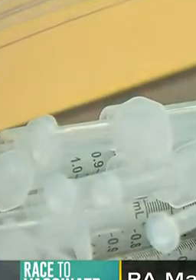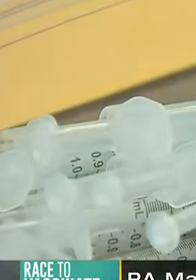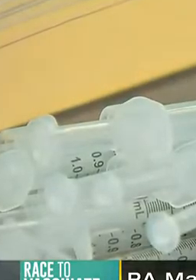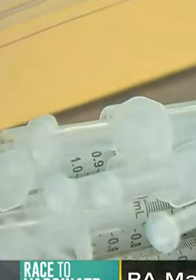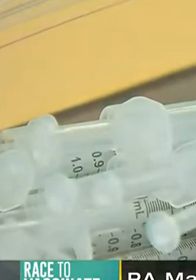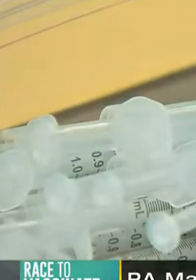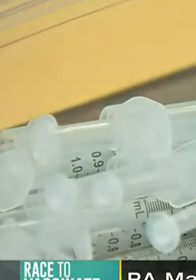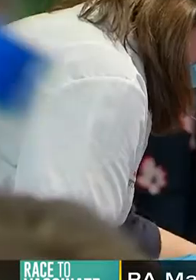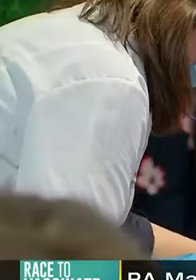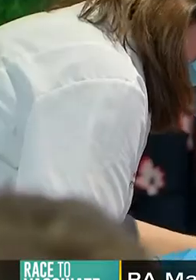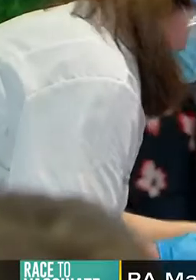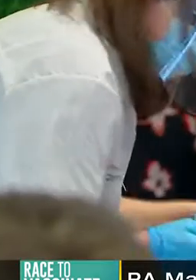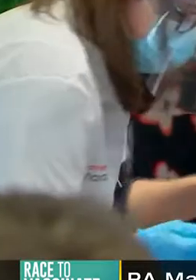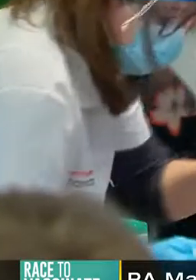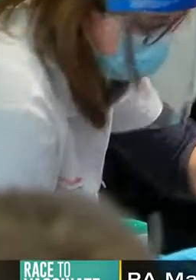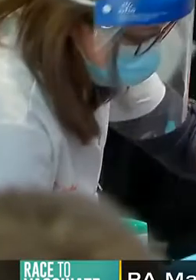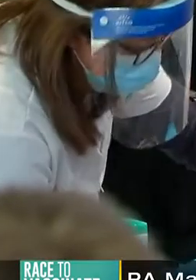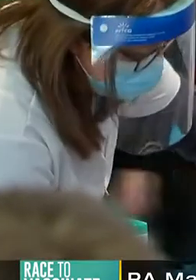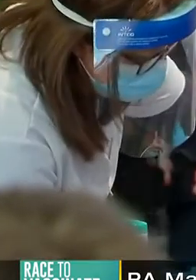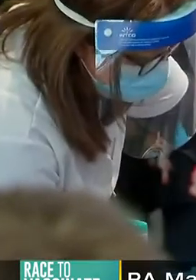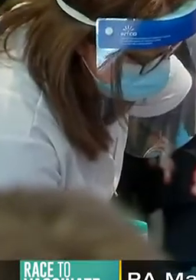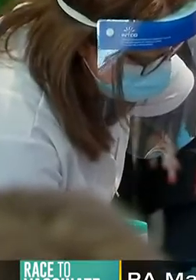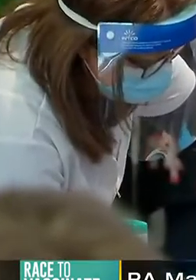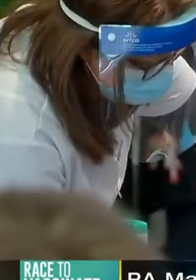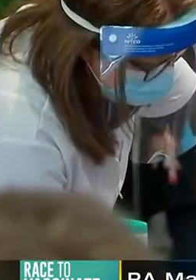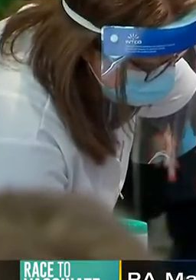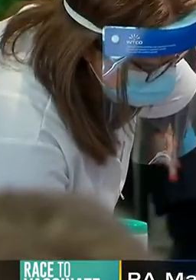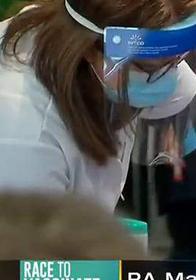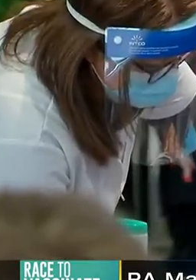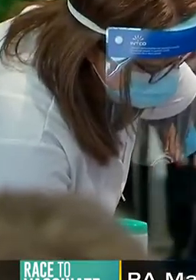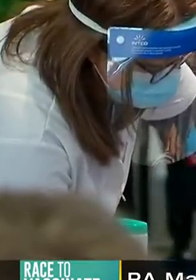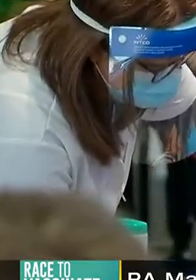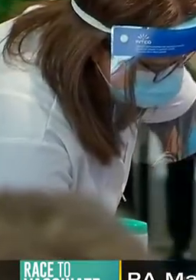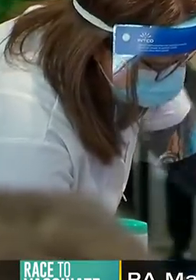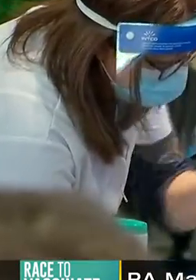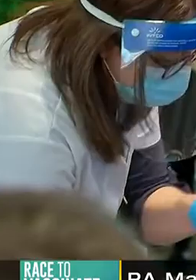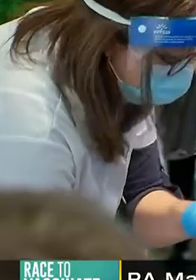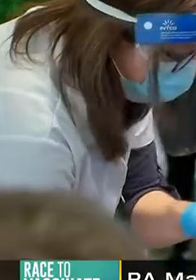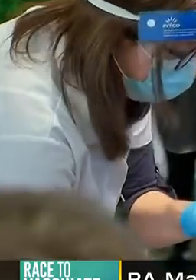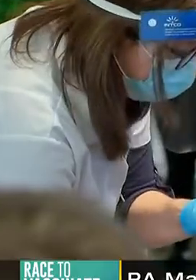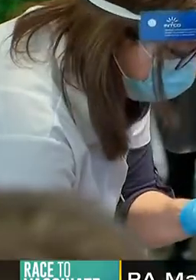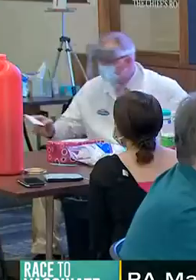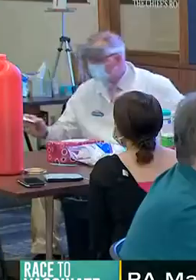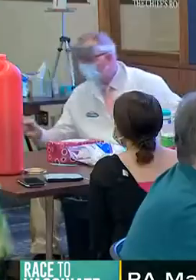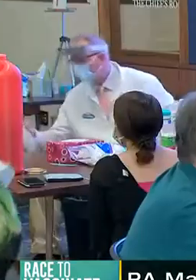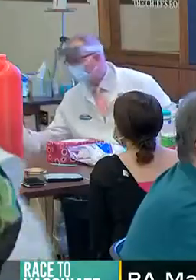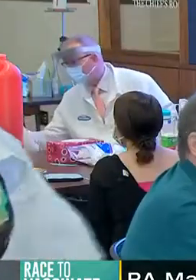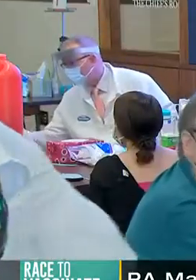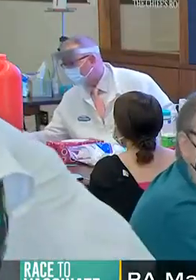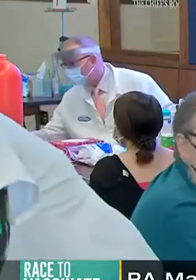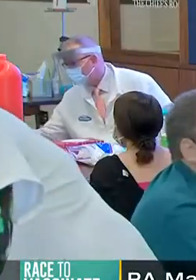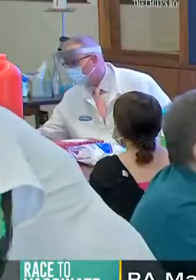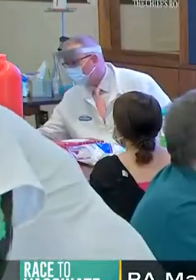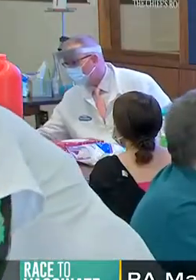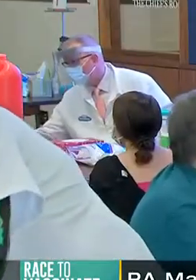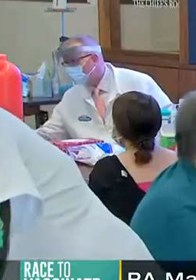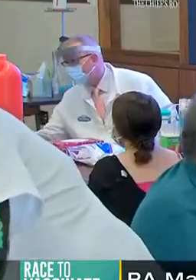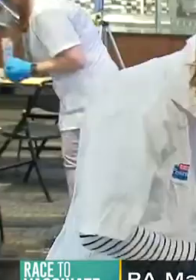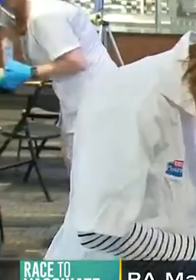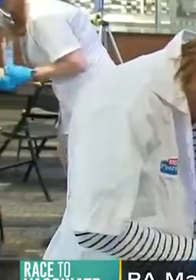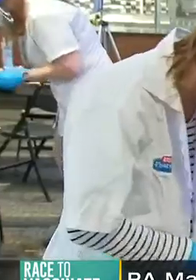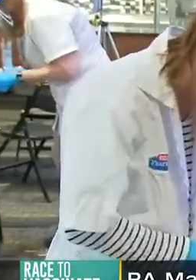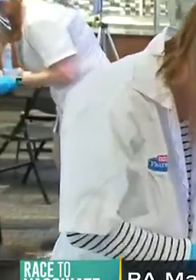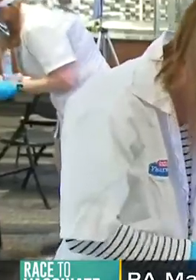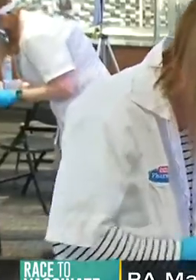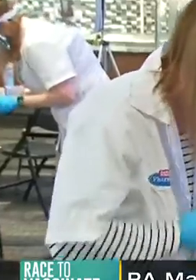or with a vaccination appointment by the end of March. In fact, providers are now ordered to get that done. Malden said they